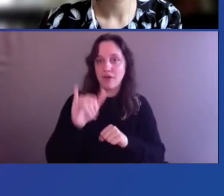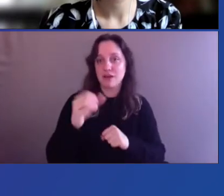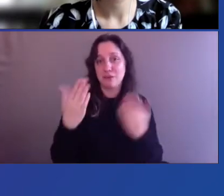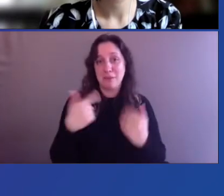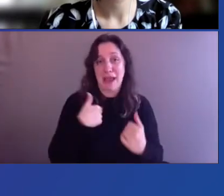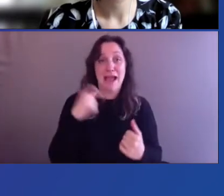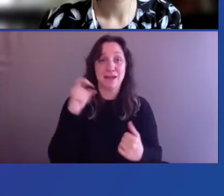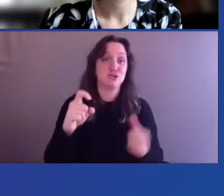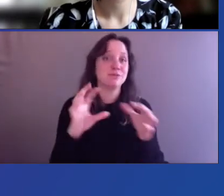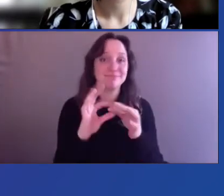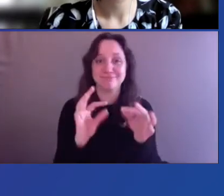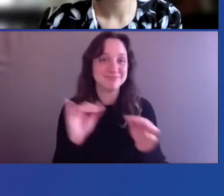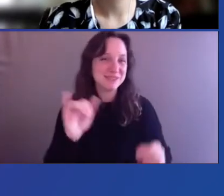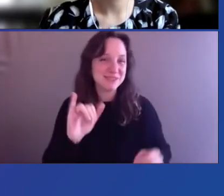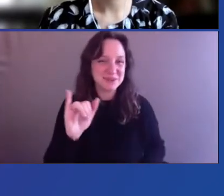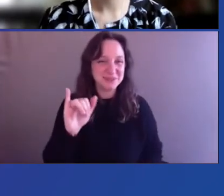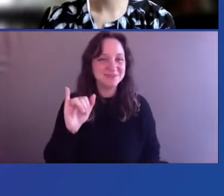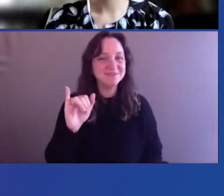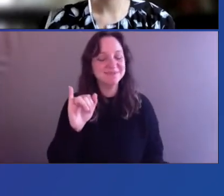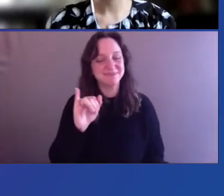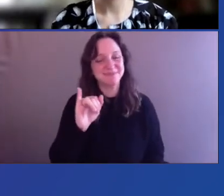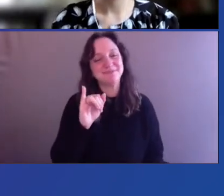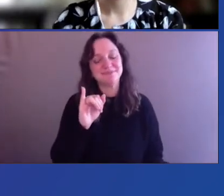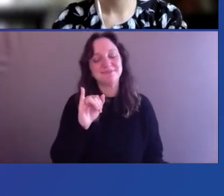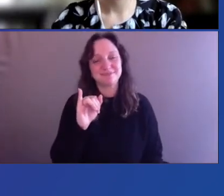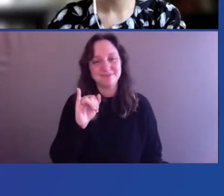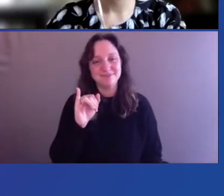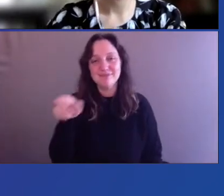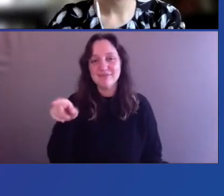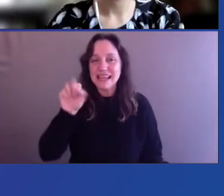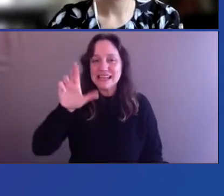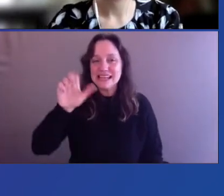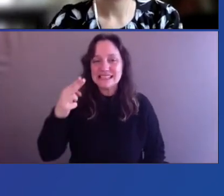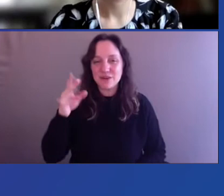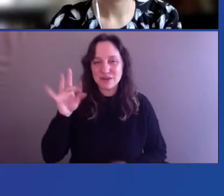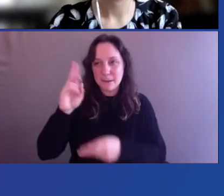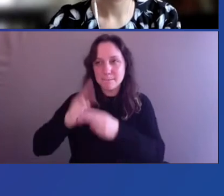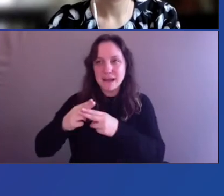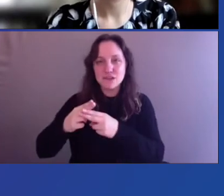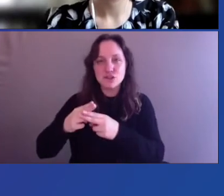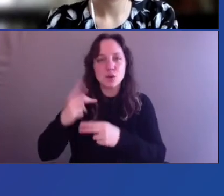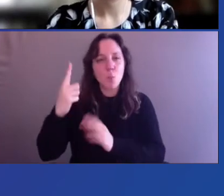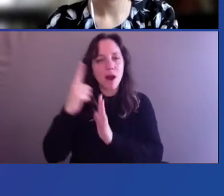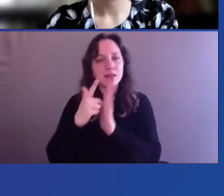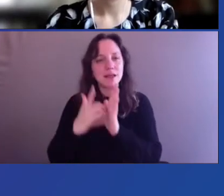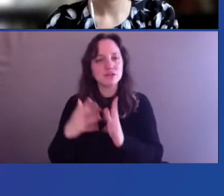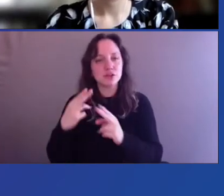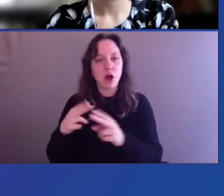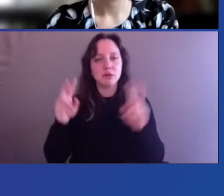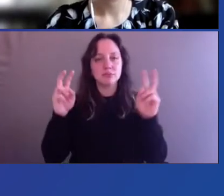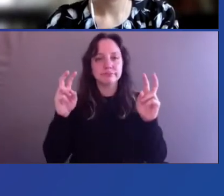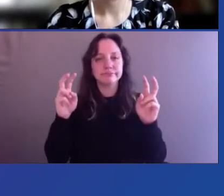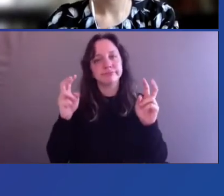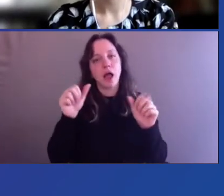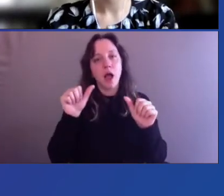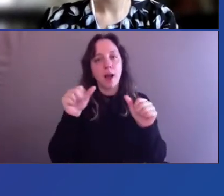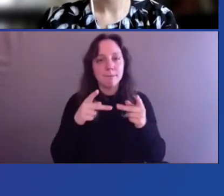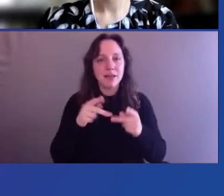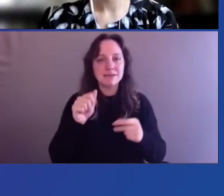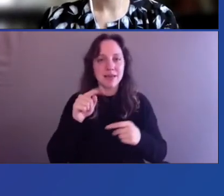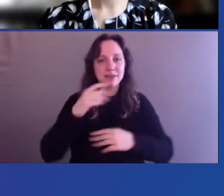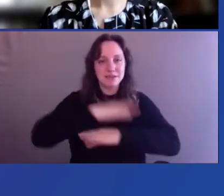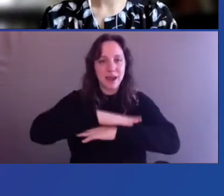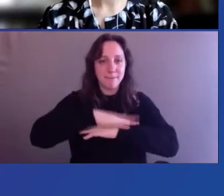just step forward into it, because Sarah mentioned earlier a piece of legislation called A Place at the Table. The truth is, you